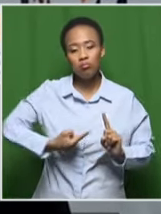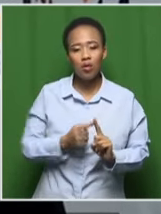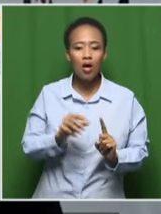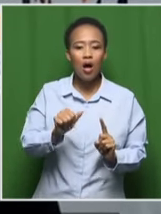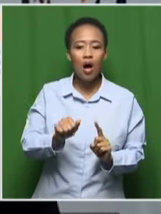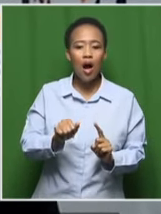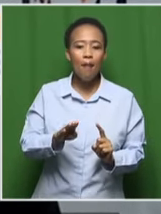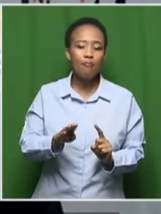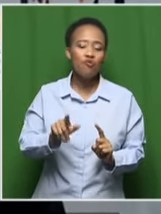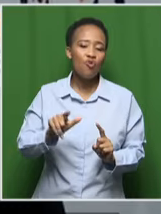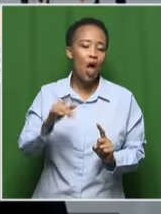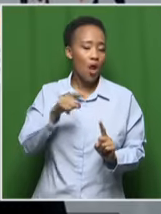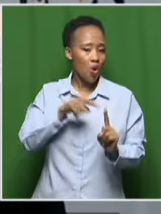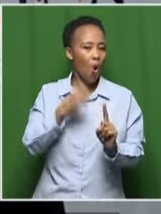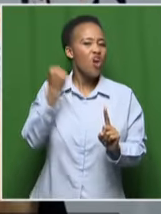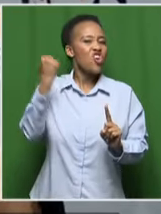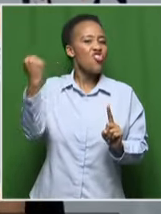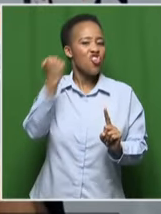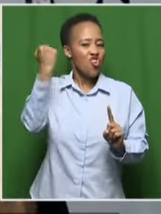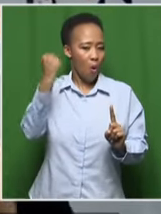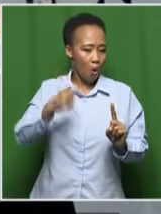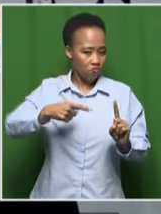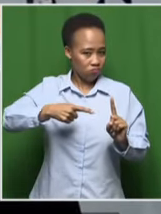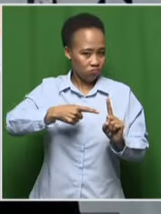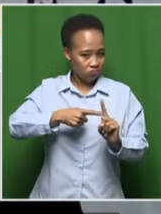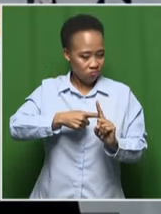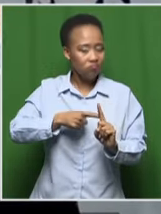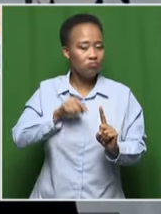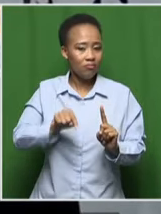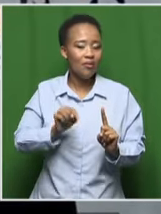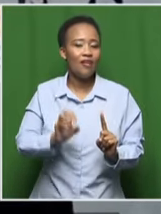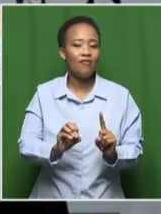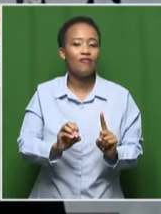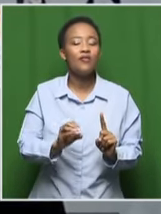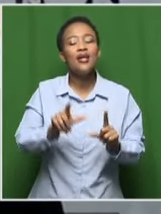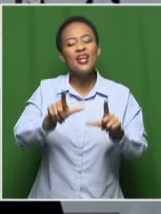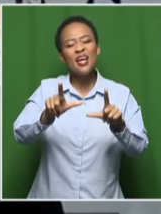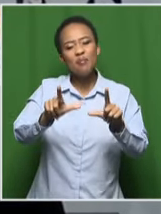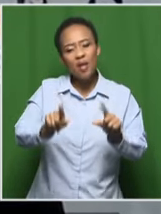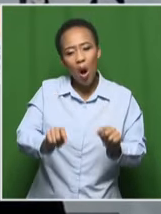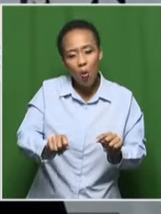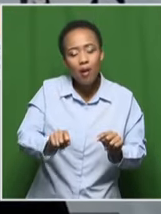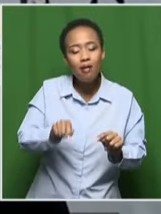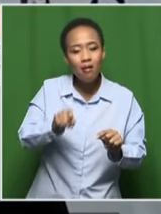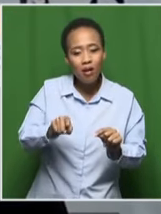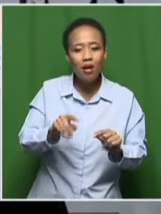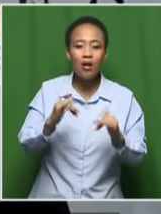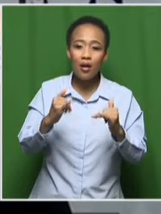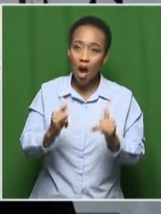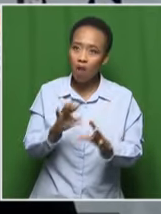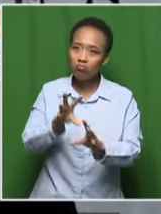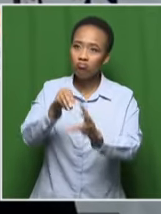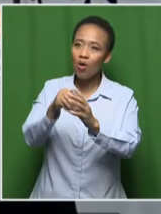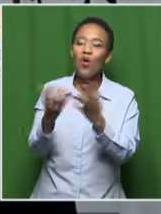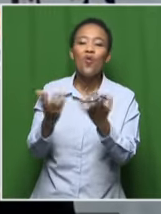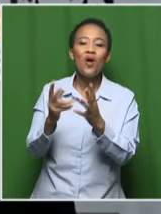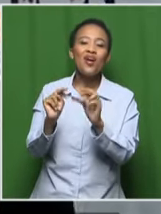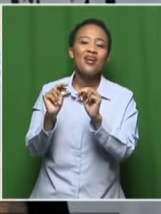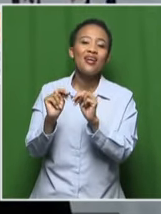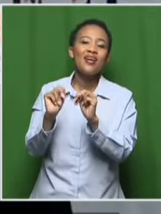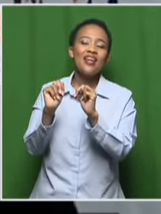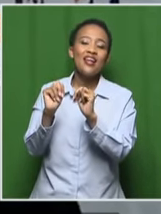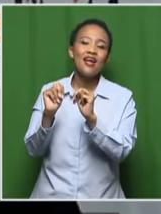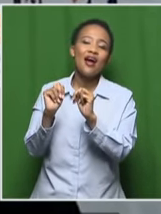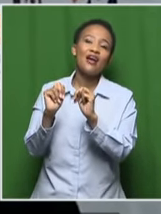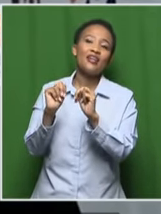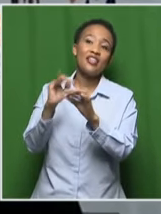one of my heroes. You know, he put Cape jazz on the Cape sound on the international market, and to see him honored